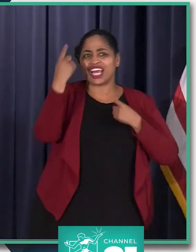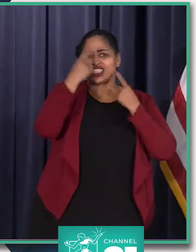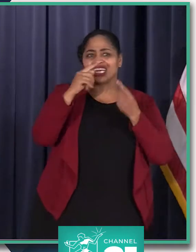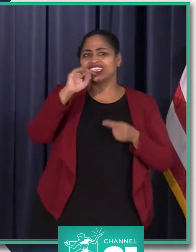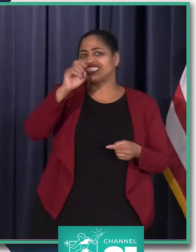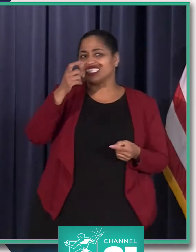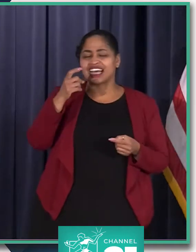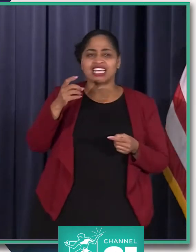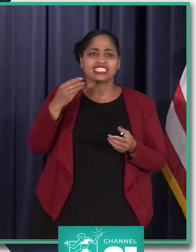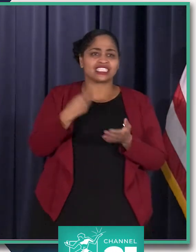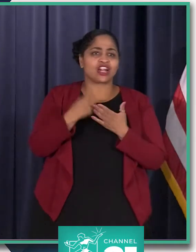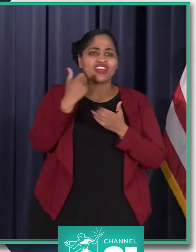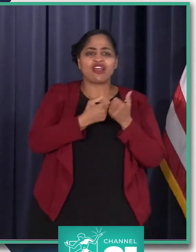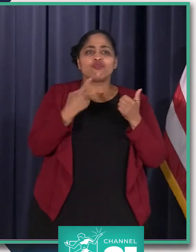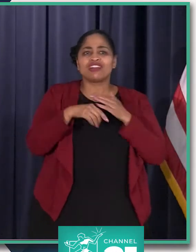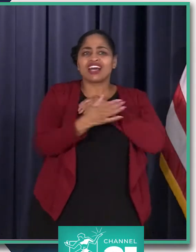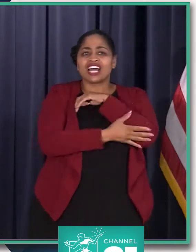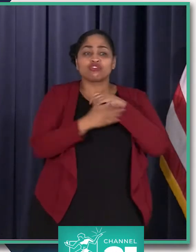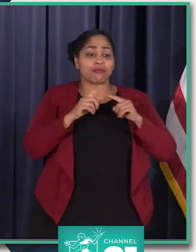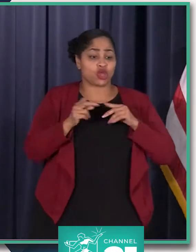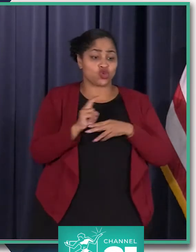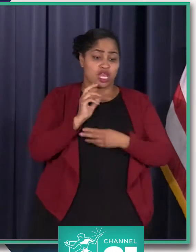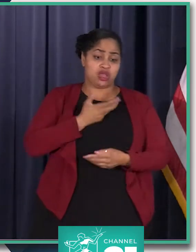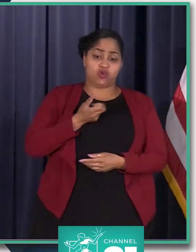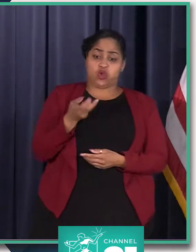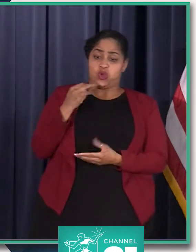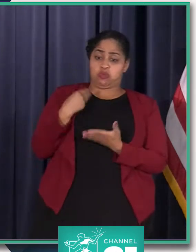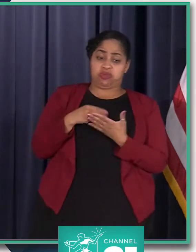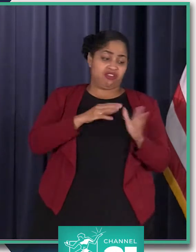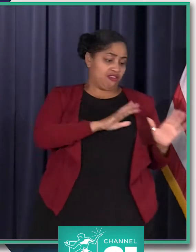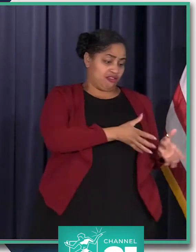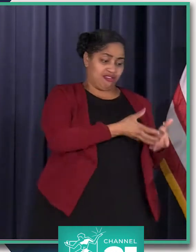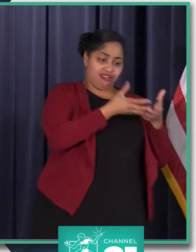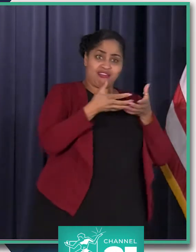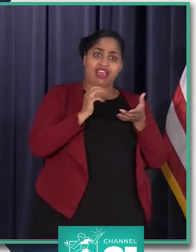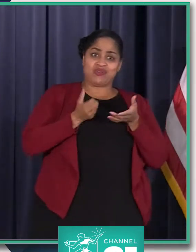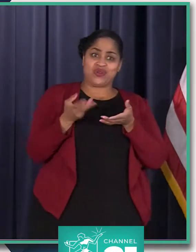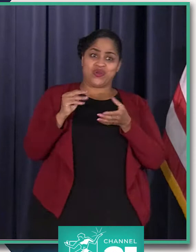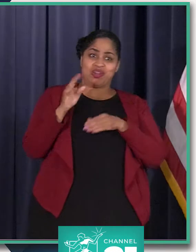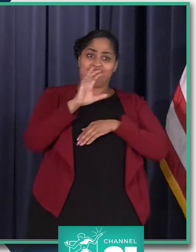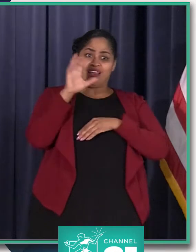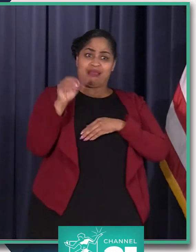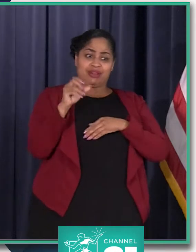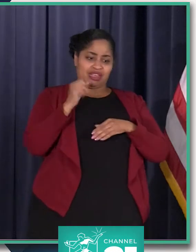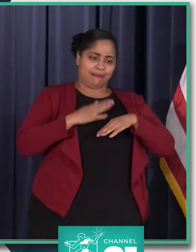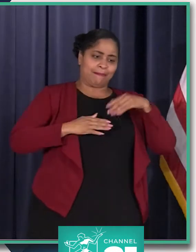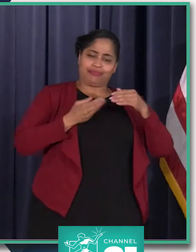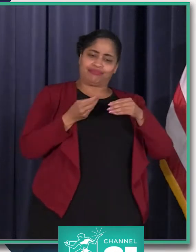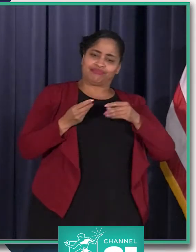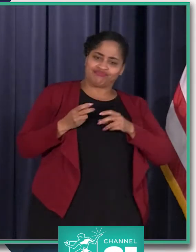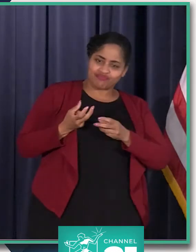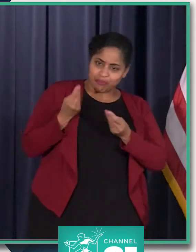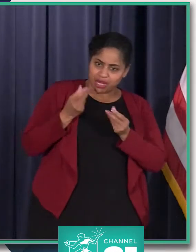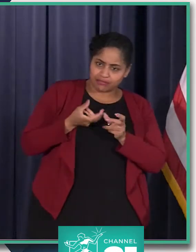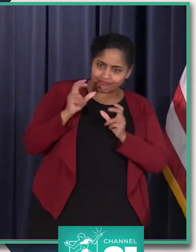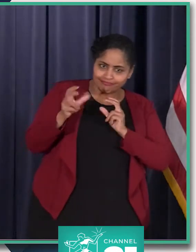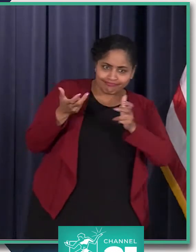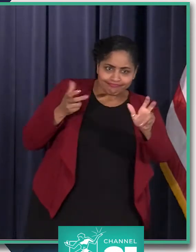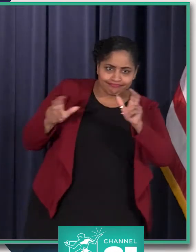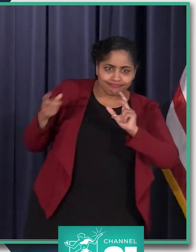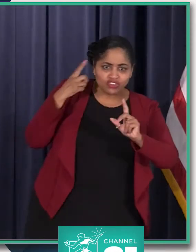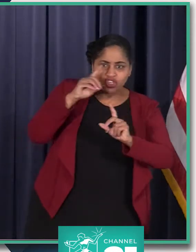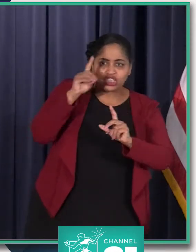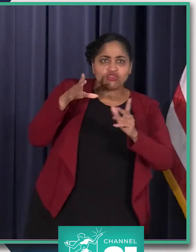everybody in the country. But when we use our own funds, we can put the money into our own companies, build wealth among Detroiters, and expand the jobs